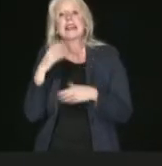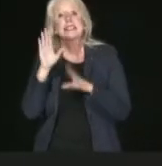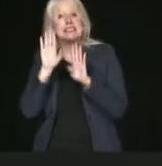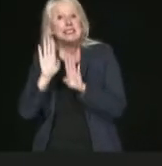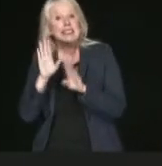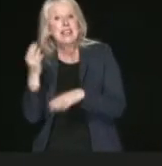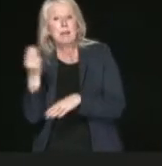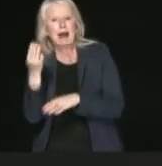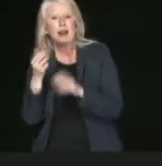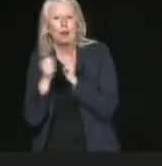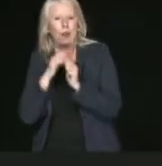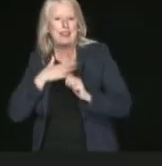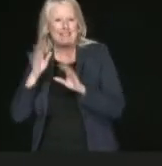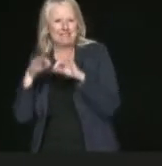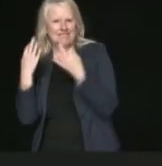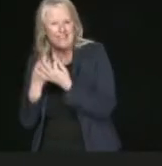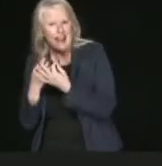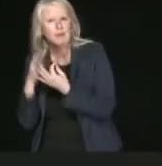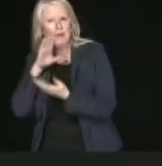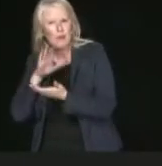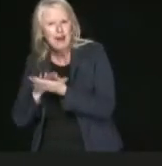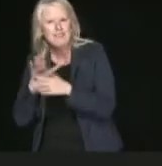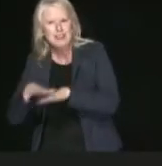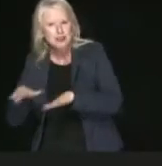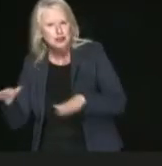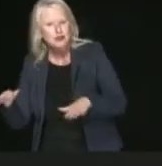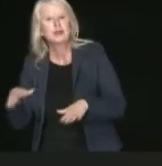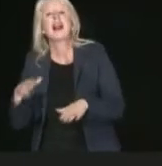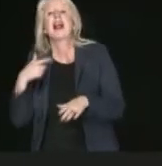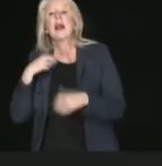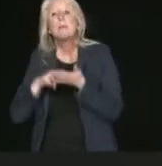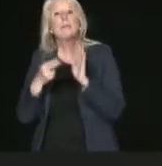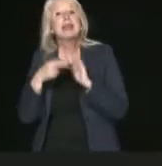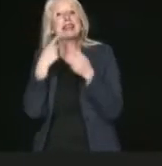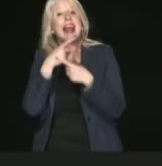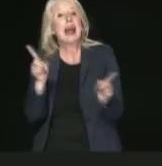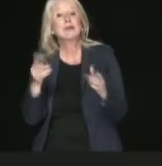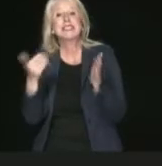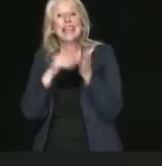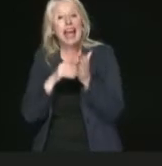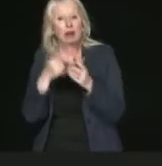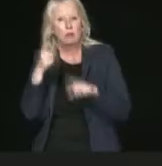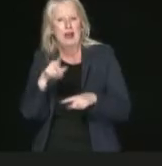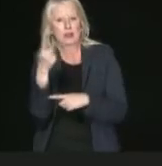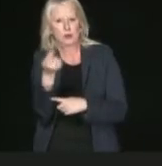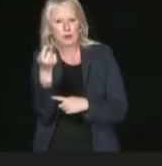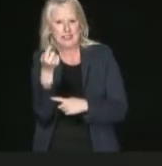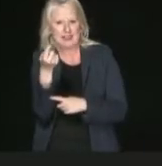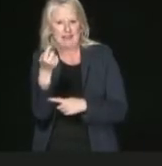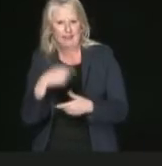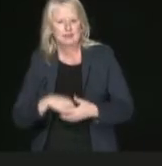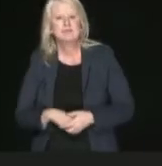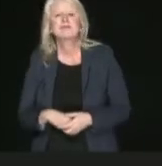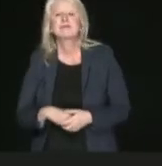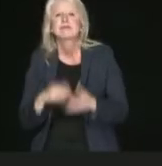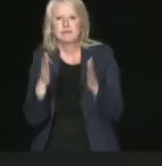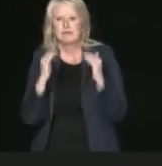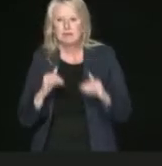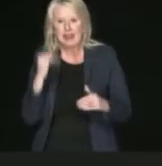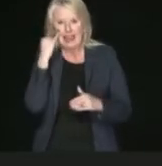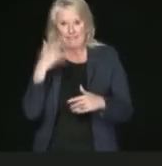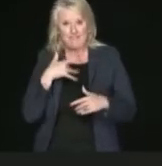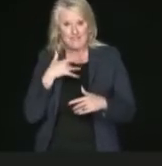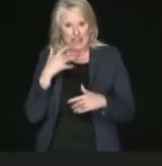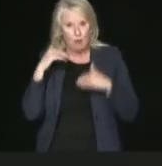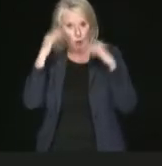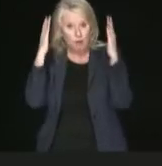be back Tuesday with more updates on how we're helping you. If you just feel overwhelmed, we'll soon